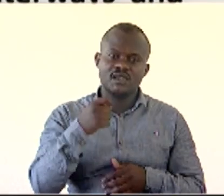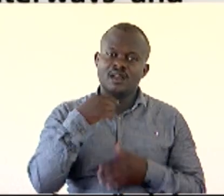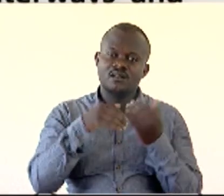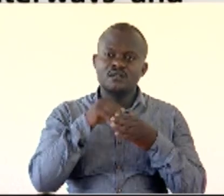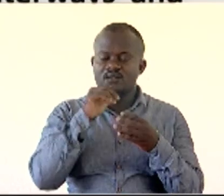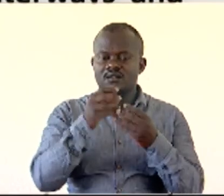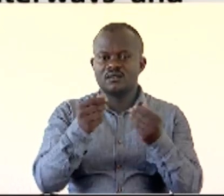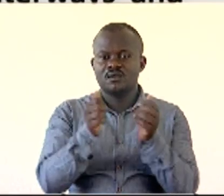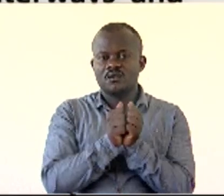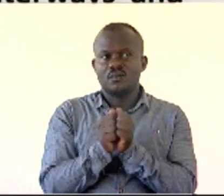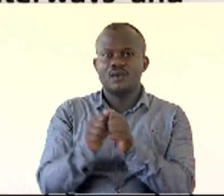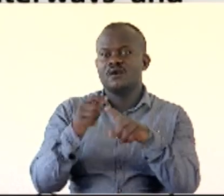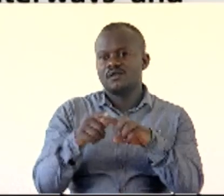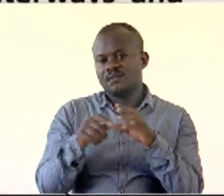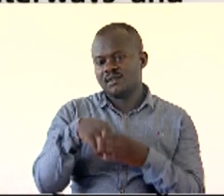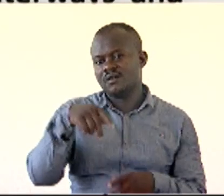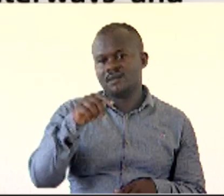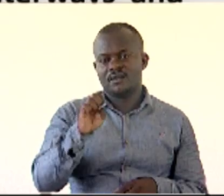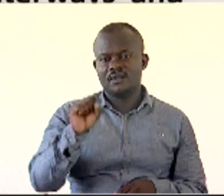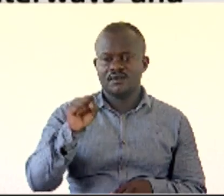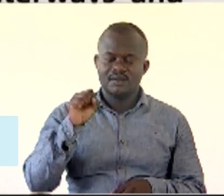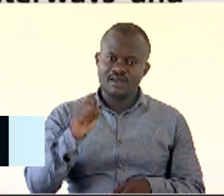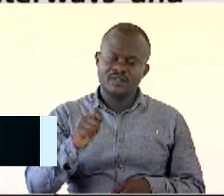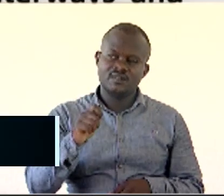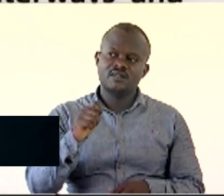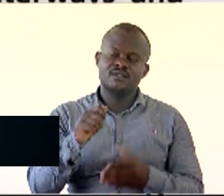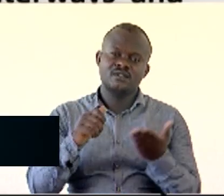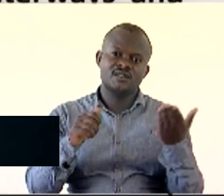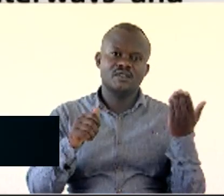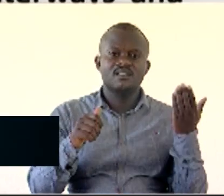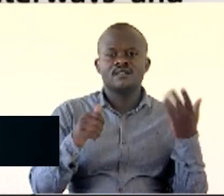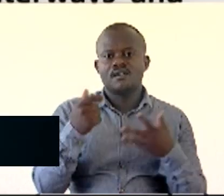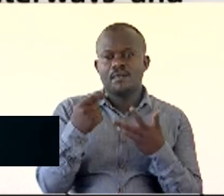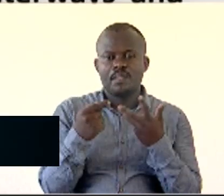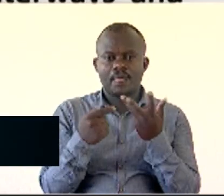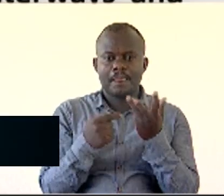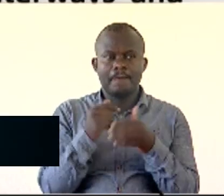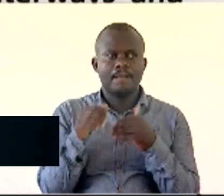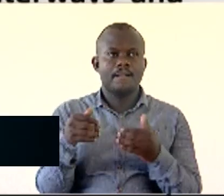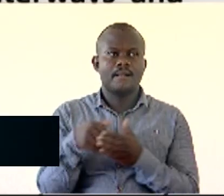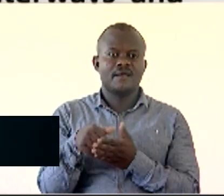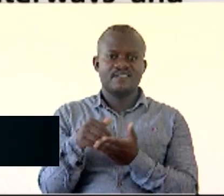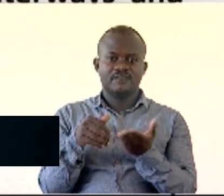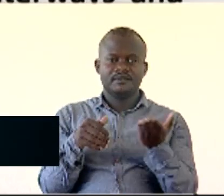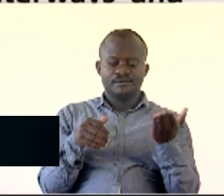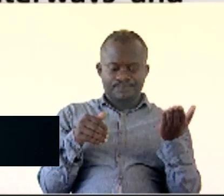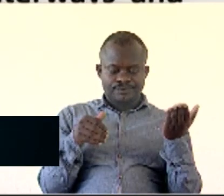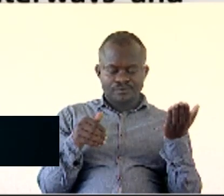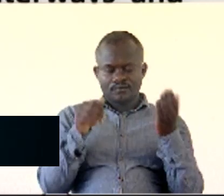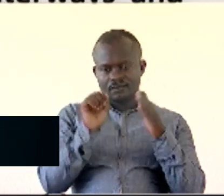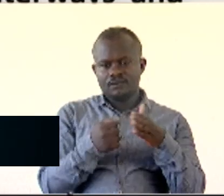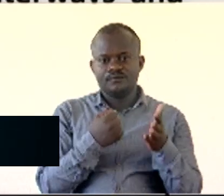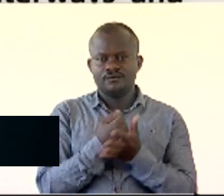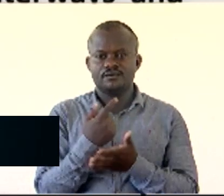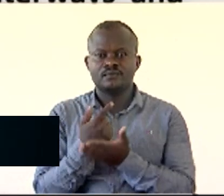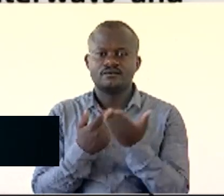destroyed by different pests. So pesticide is a chemical which can cause